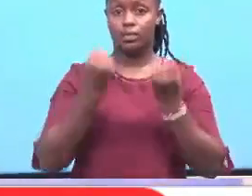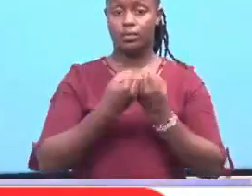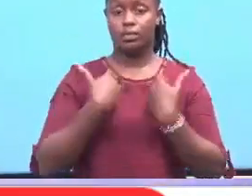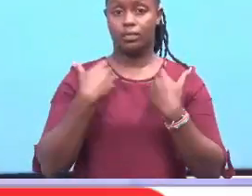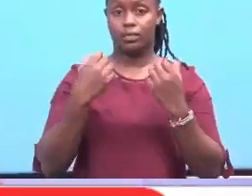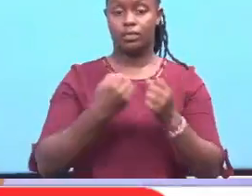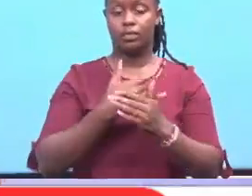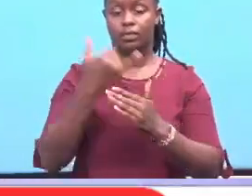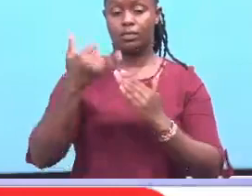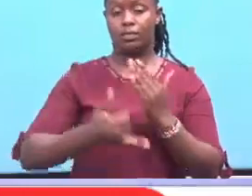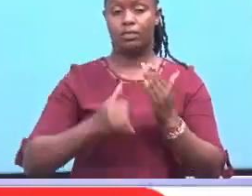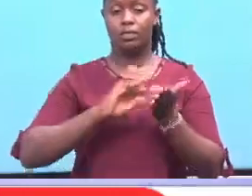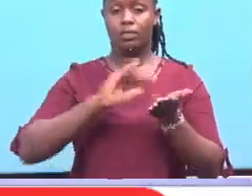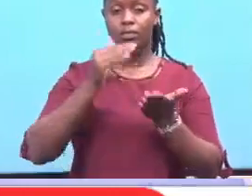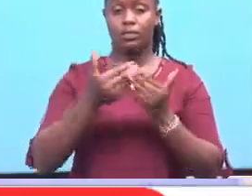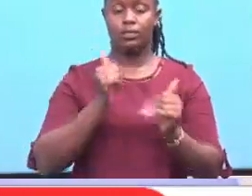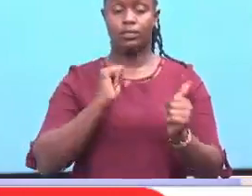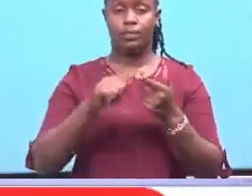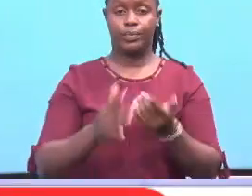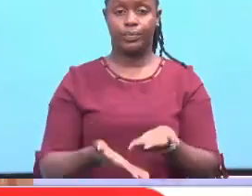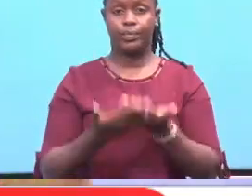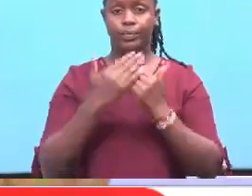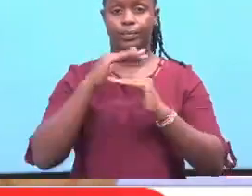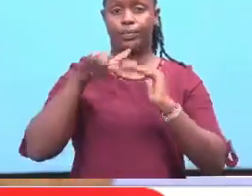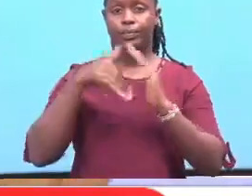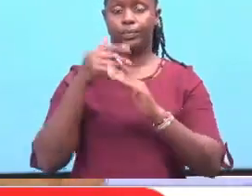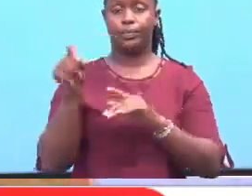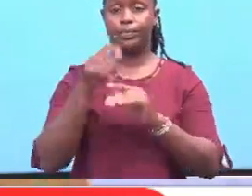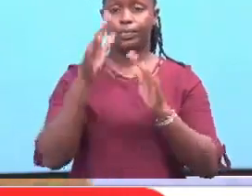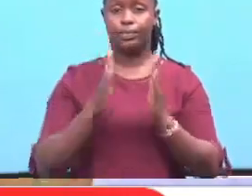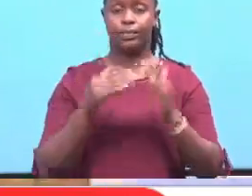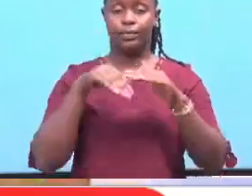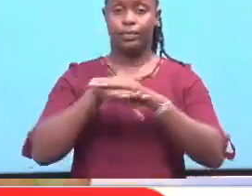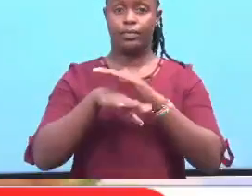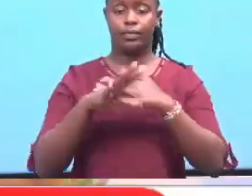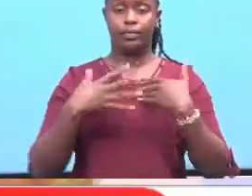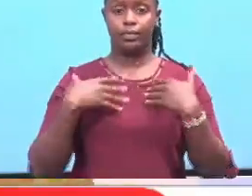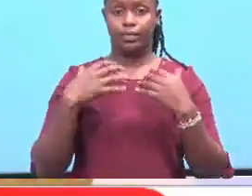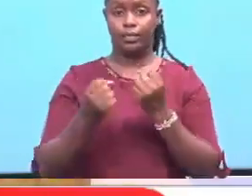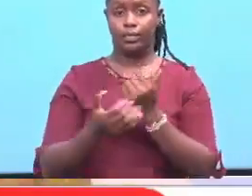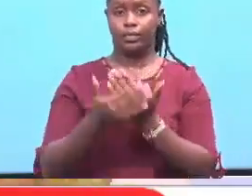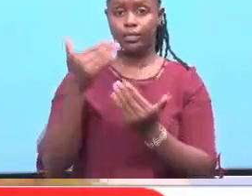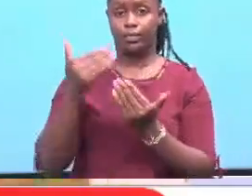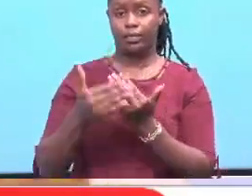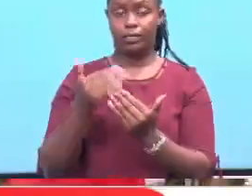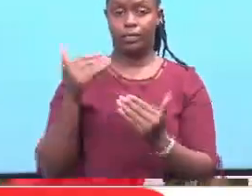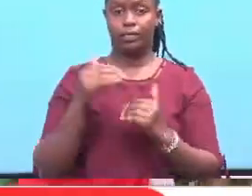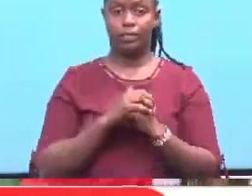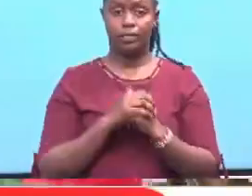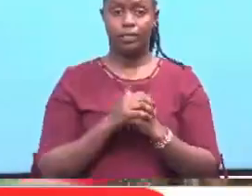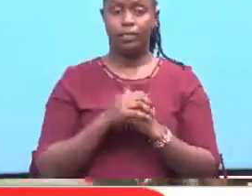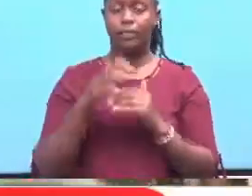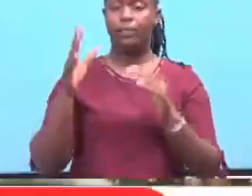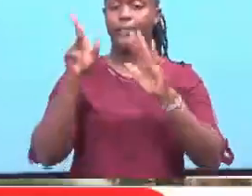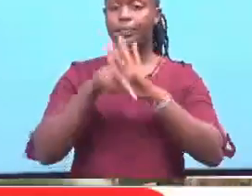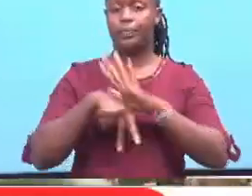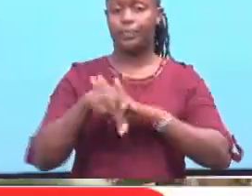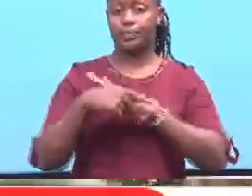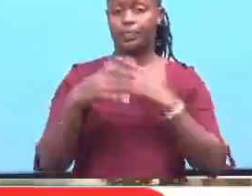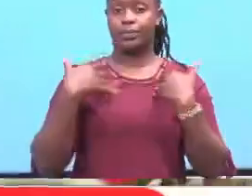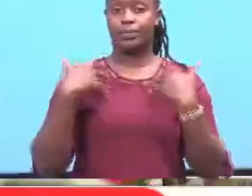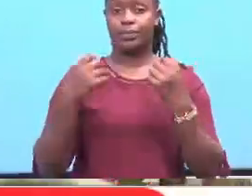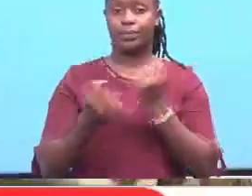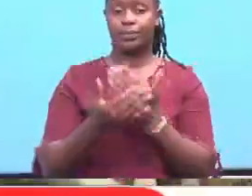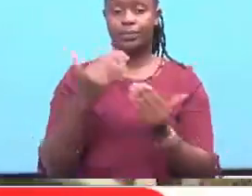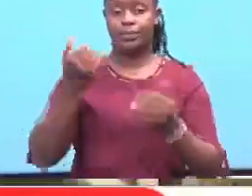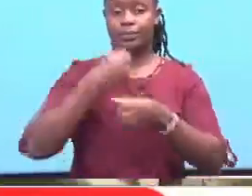Fund, which will now enable all Kenyans to access quality health care regardless of their financial status. The Primary Health Care Act will